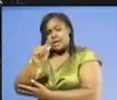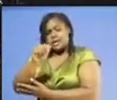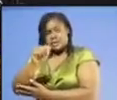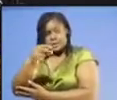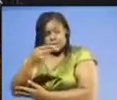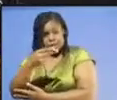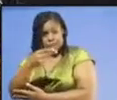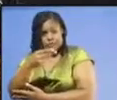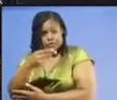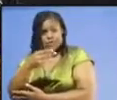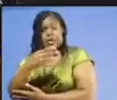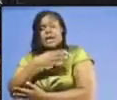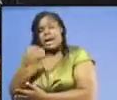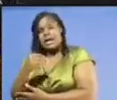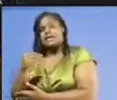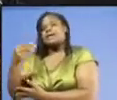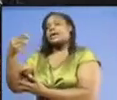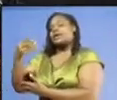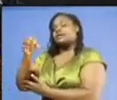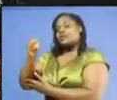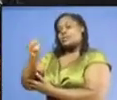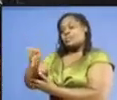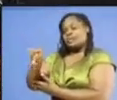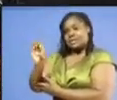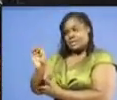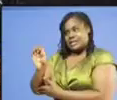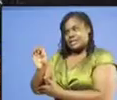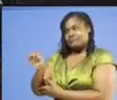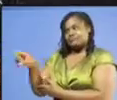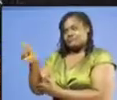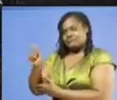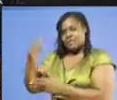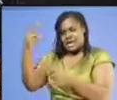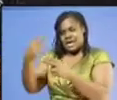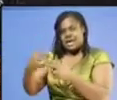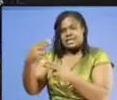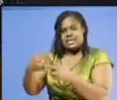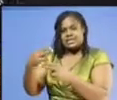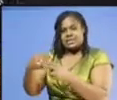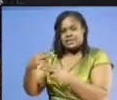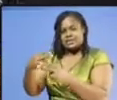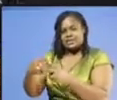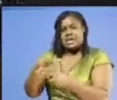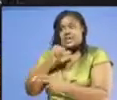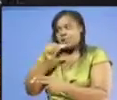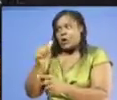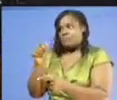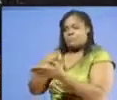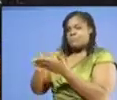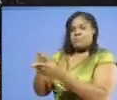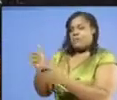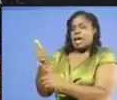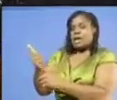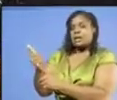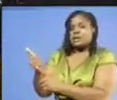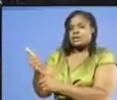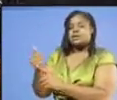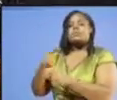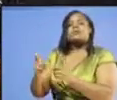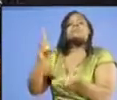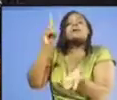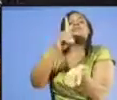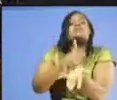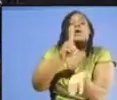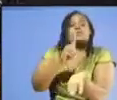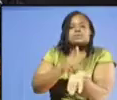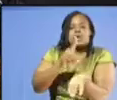F-A-I-T-H and H-O-P-E. Written there, not by me, but by the two